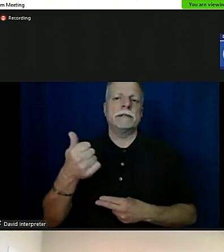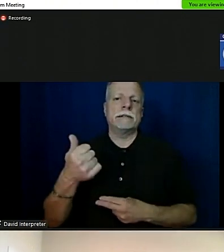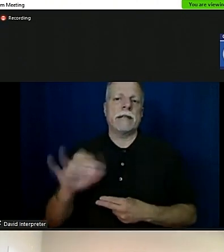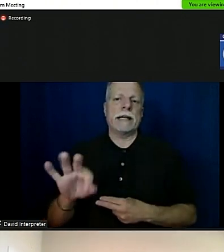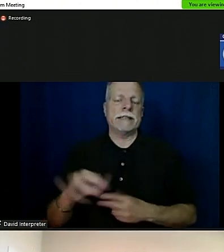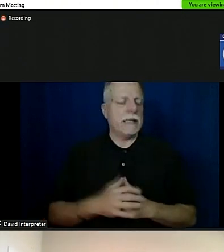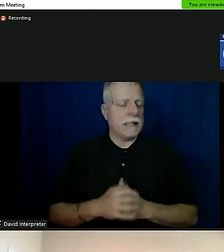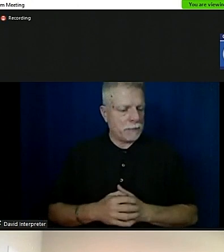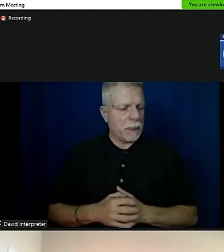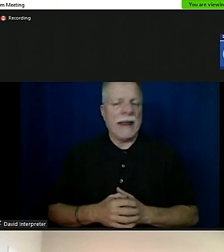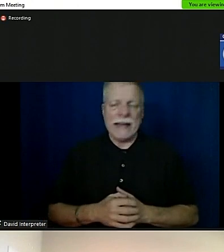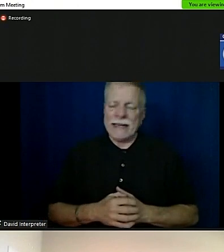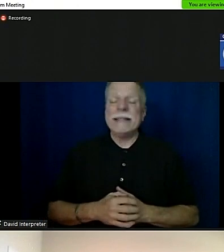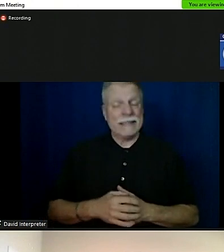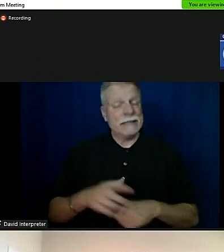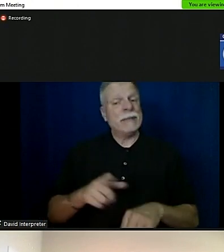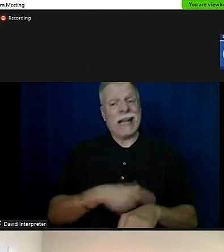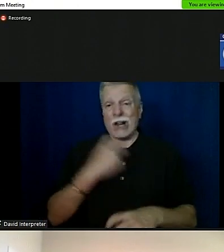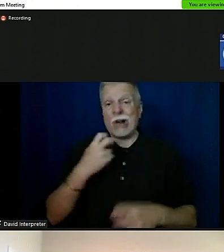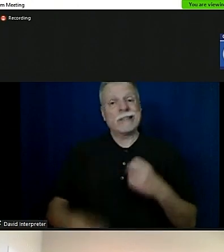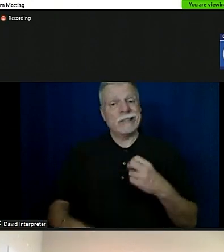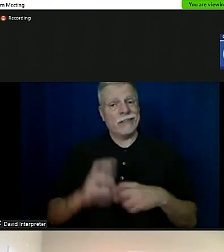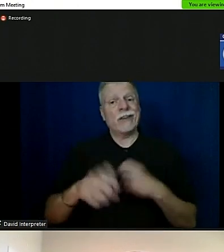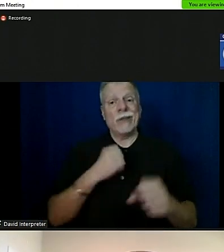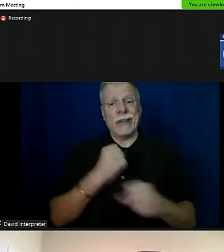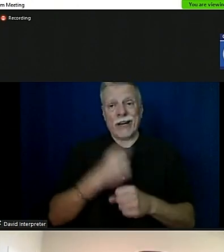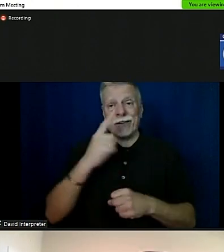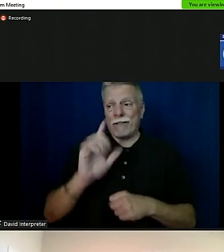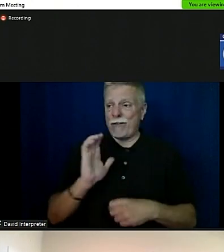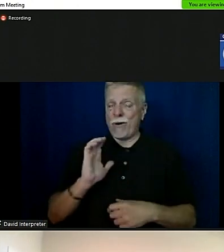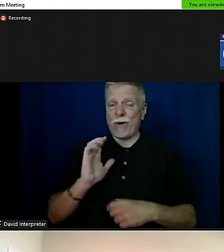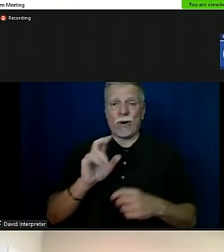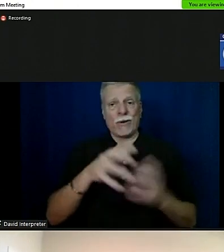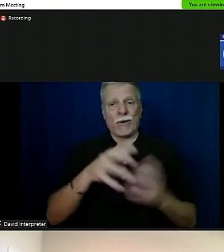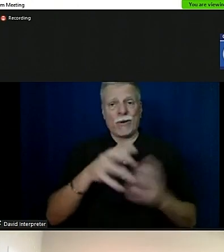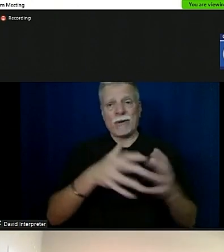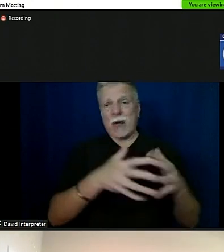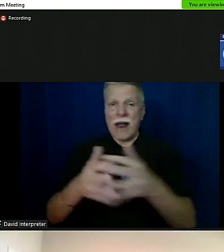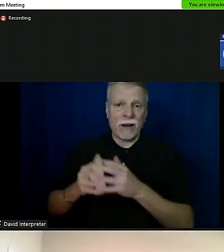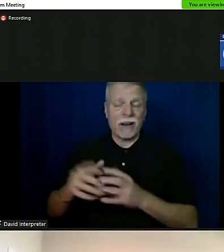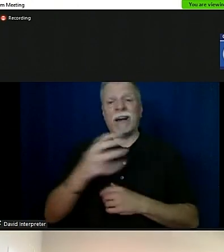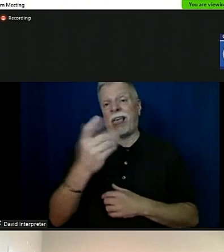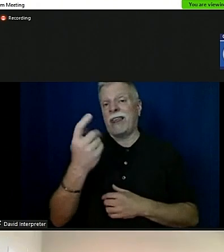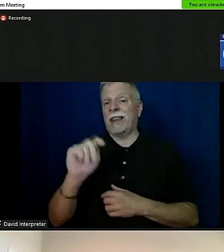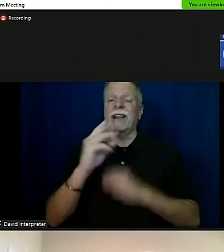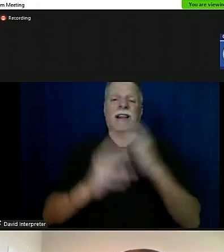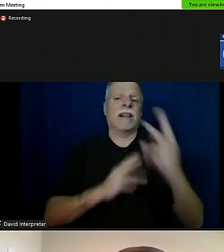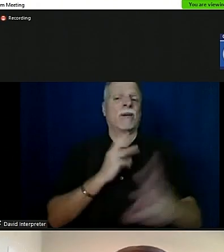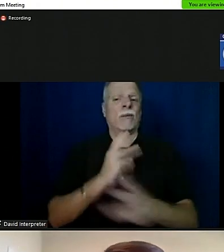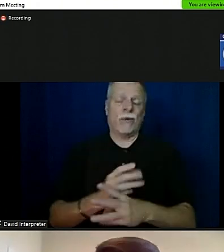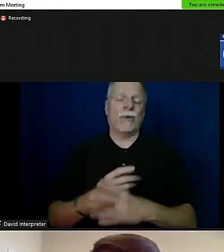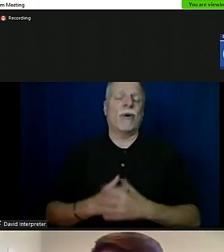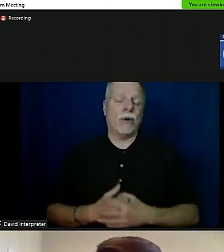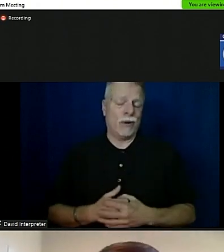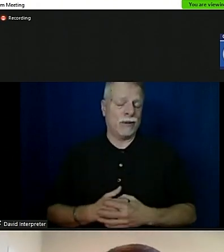year for our country and for the world. COVID-19 has changed everything as we know